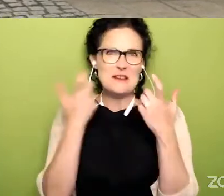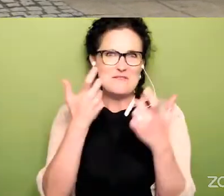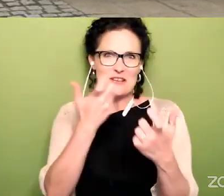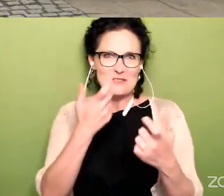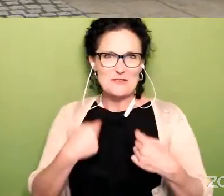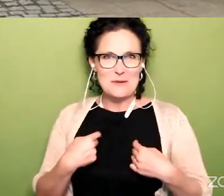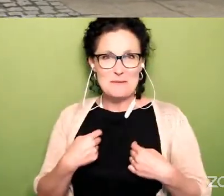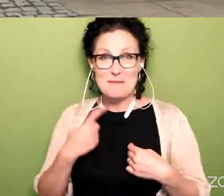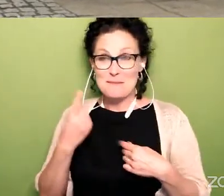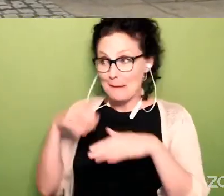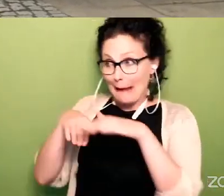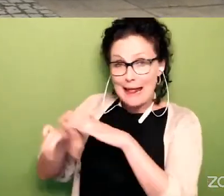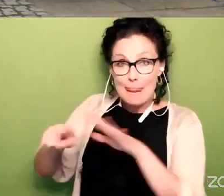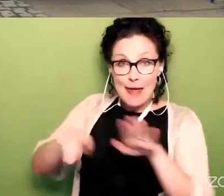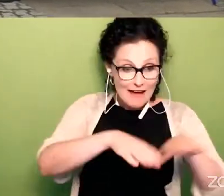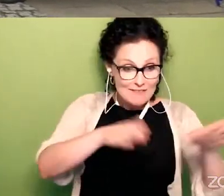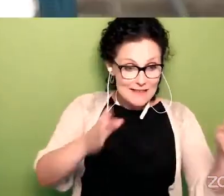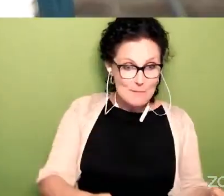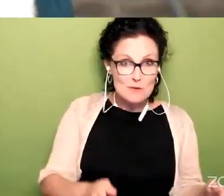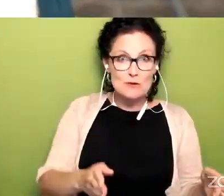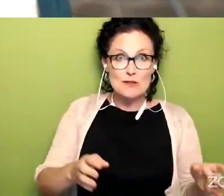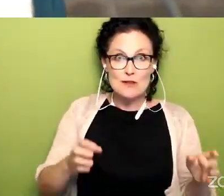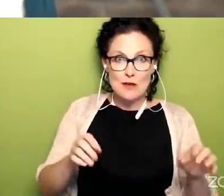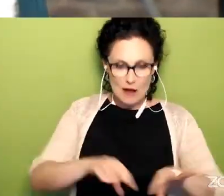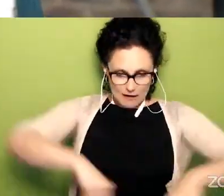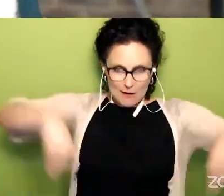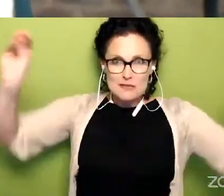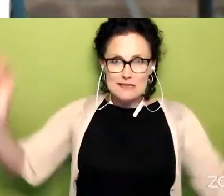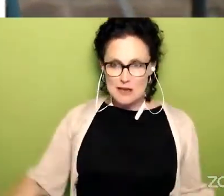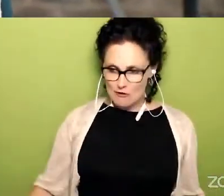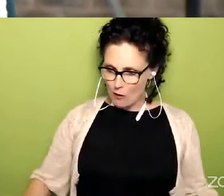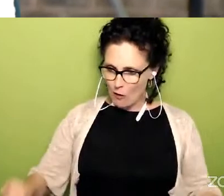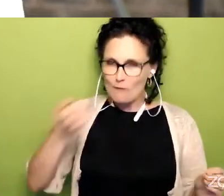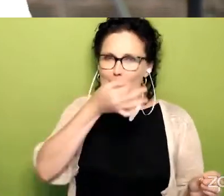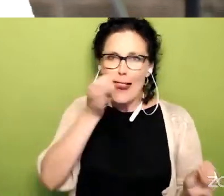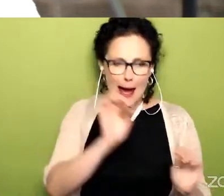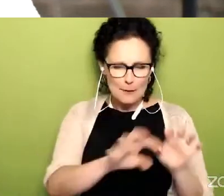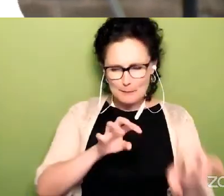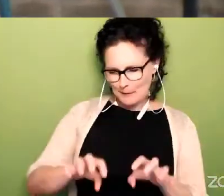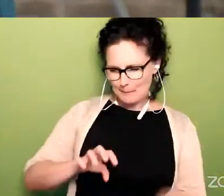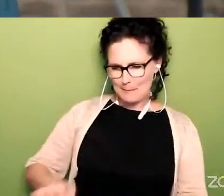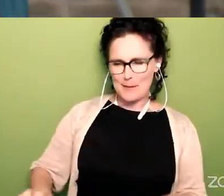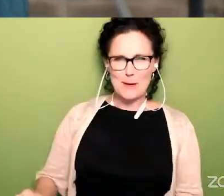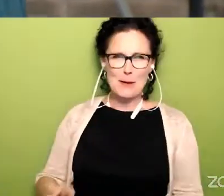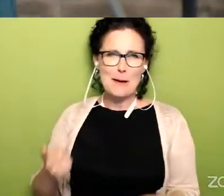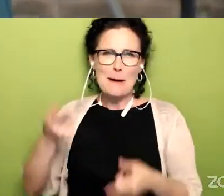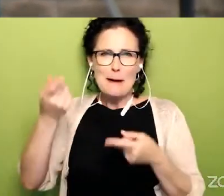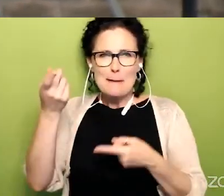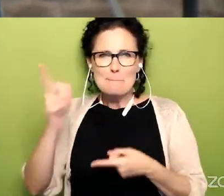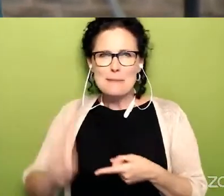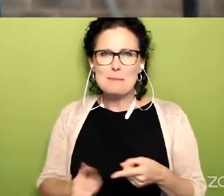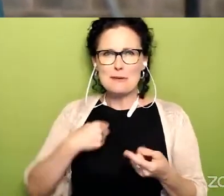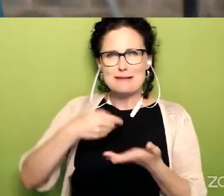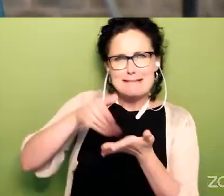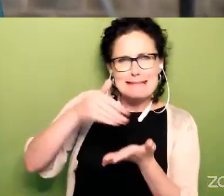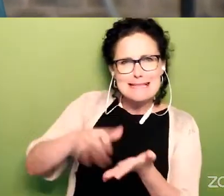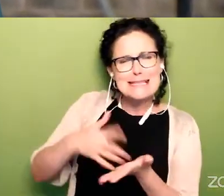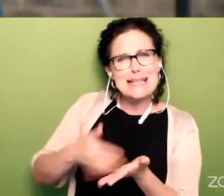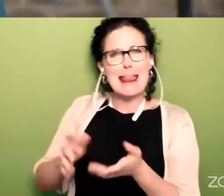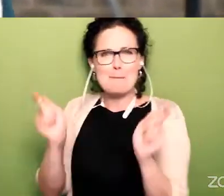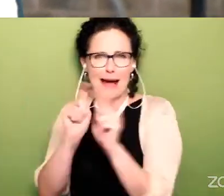and... Who are they? The Quakers. They are religious too. They believe in God. They believe in bringing peaceful things to the